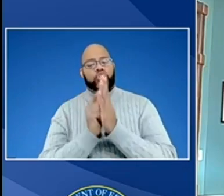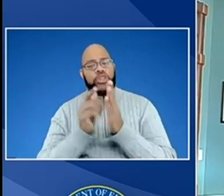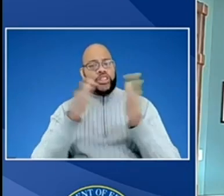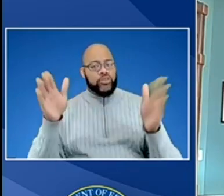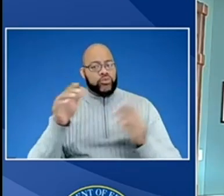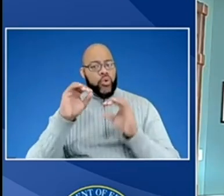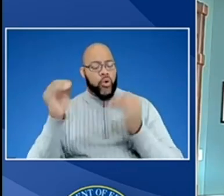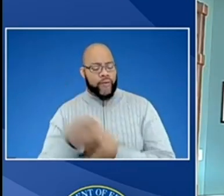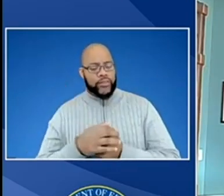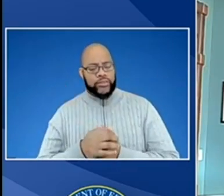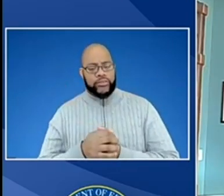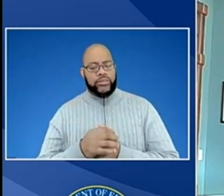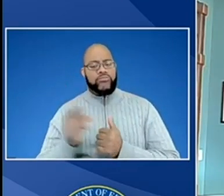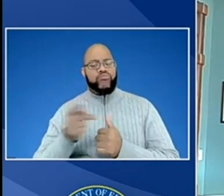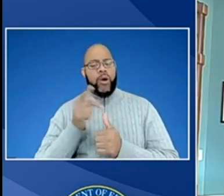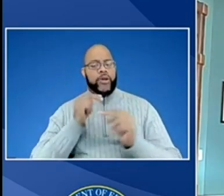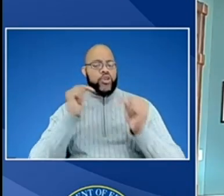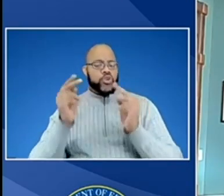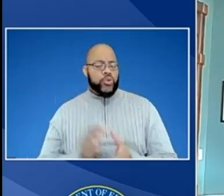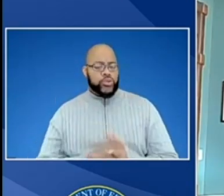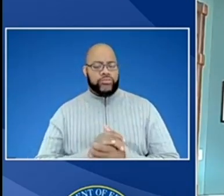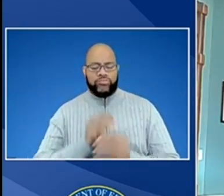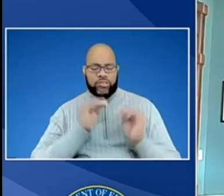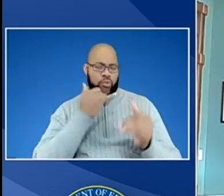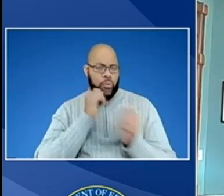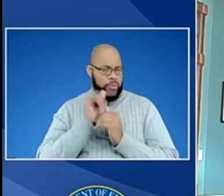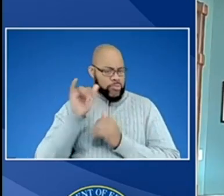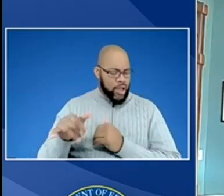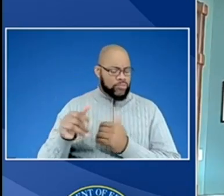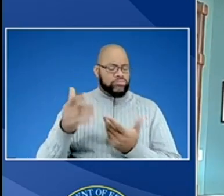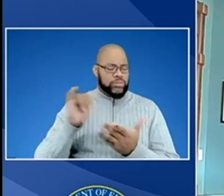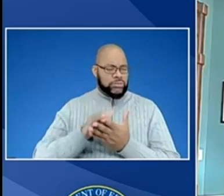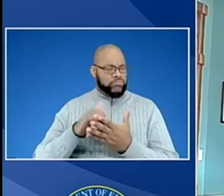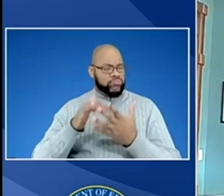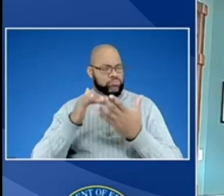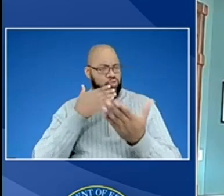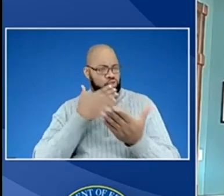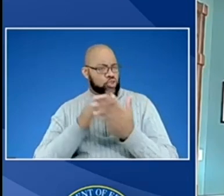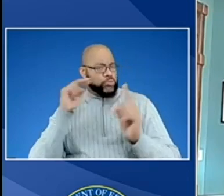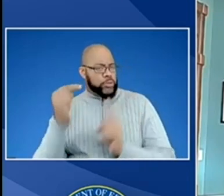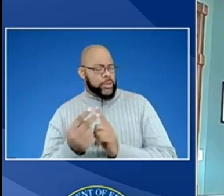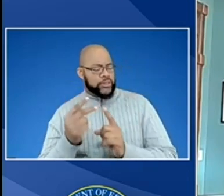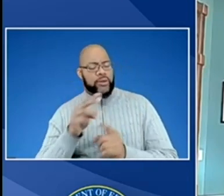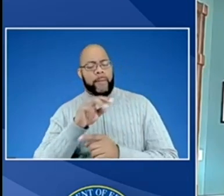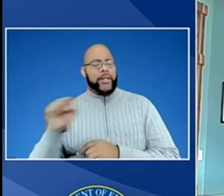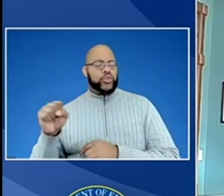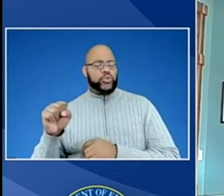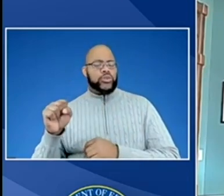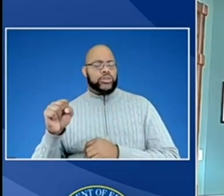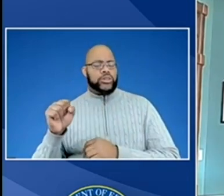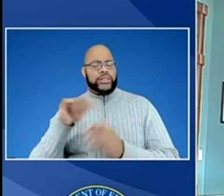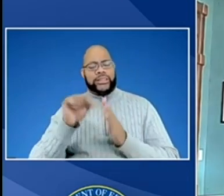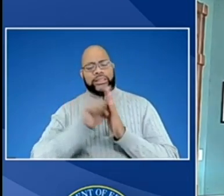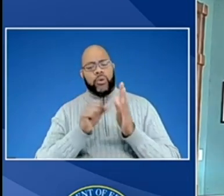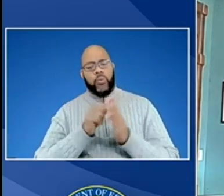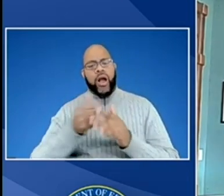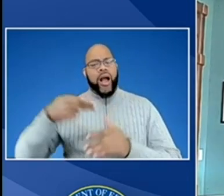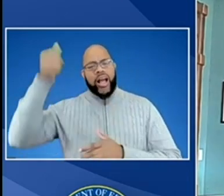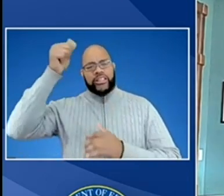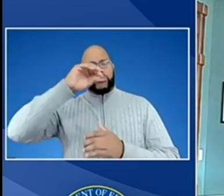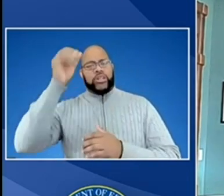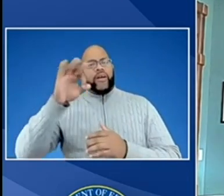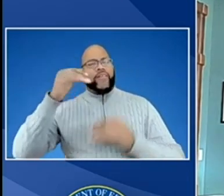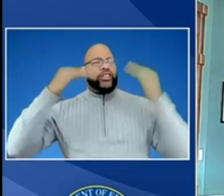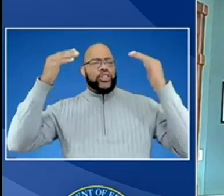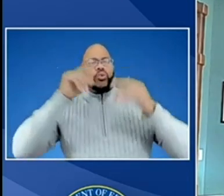office as a primary negotiator. Now, there's nothing wrong with that. It's a valuable perspective, but Massachusetts is the state with the highest percentage of